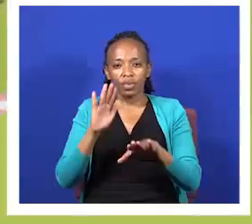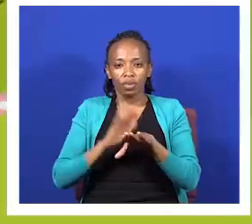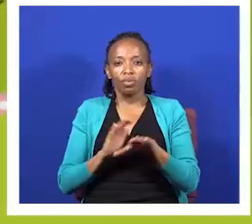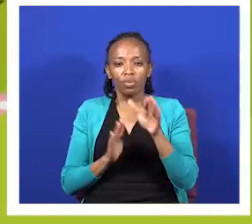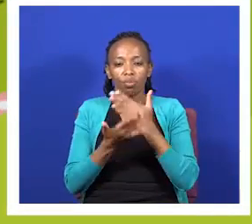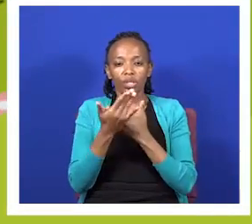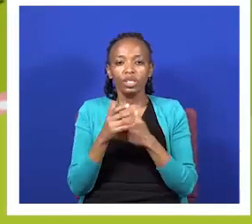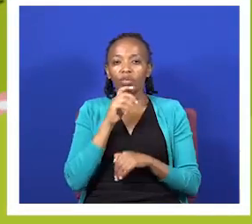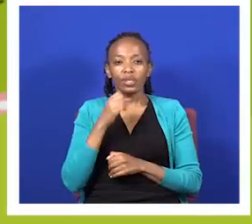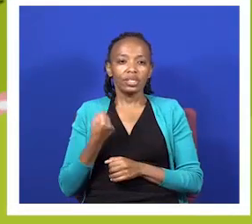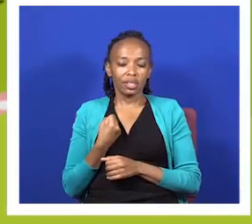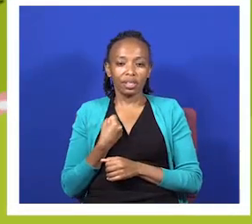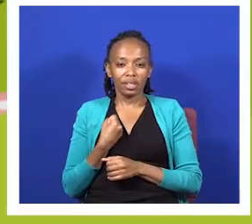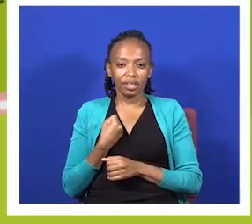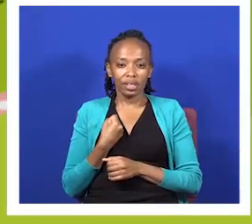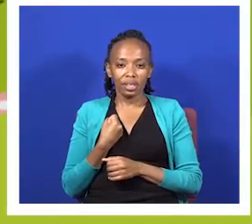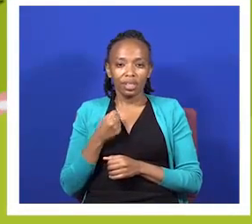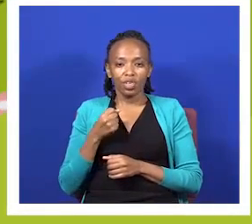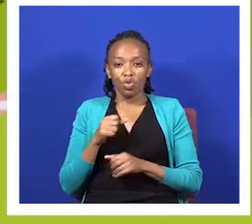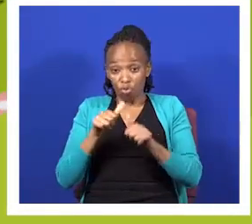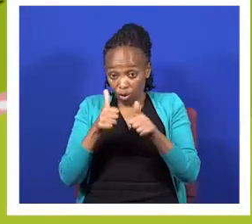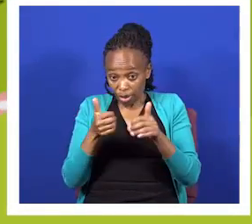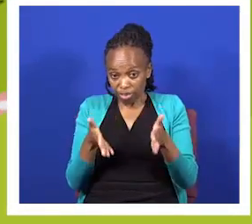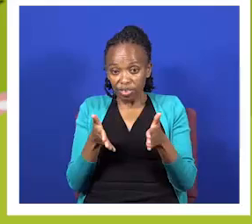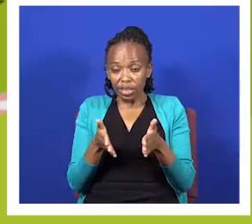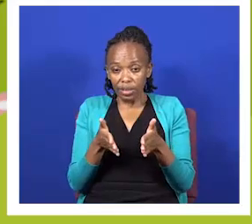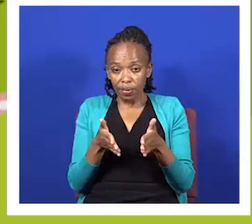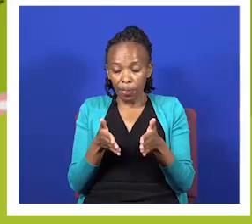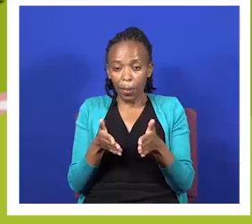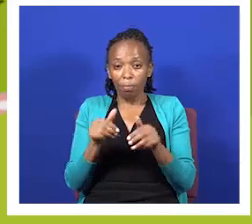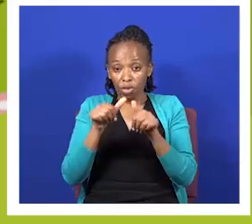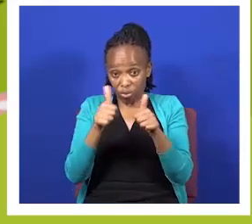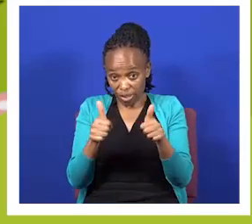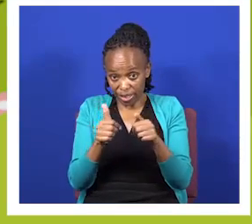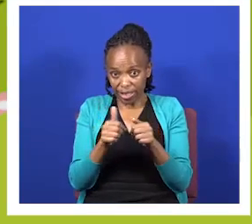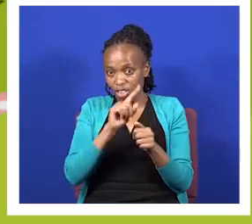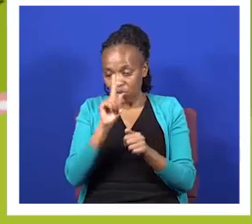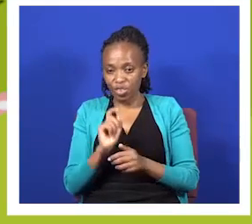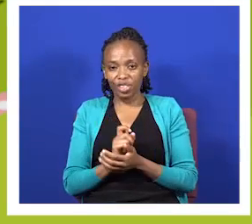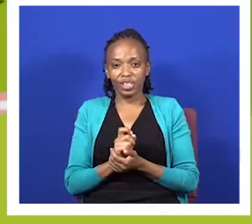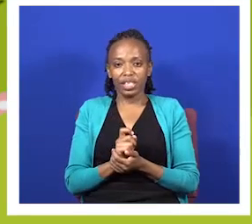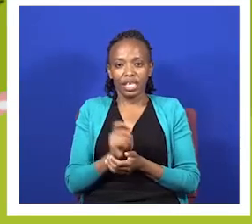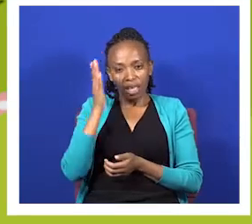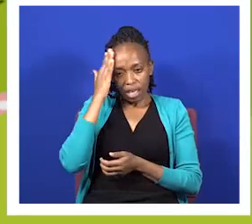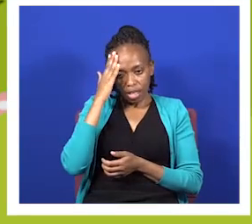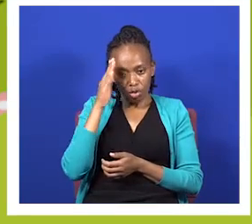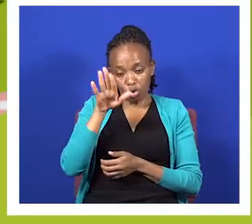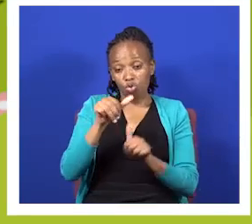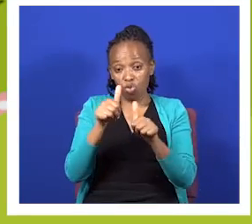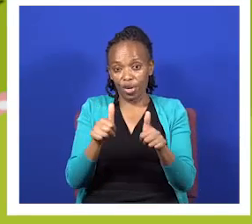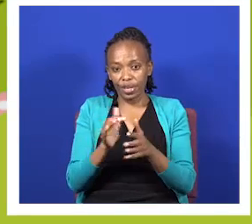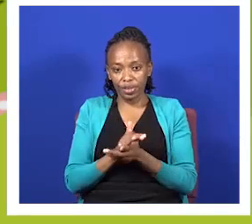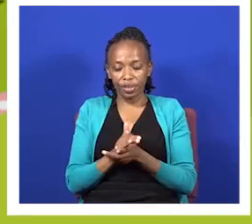Good morning, boys and girls. How are you today? Are you well? I know you